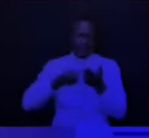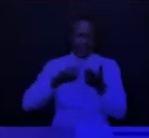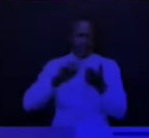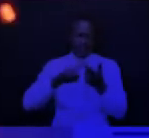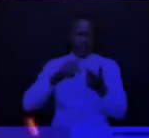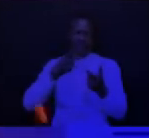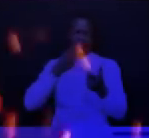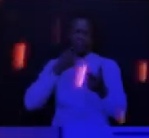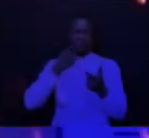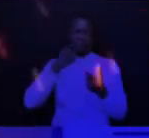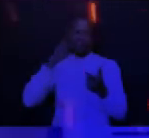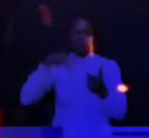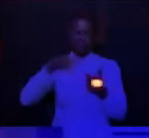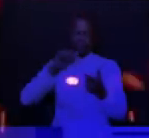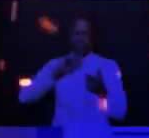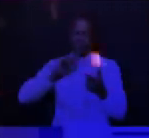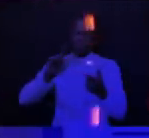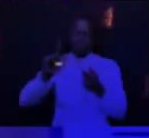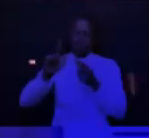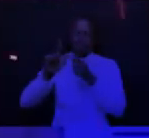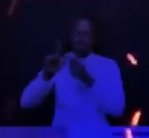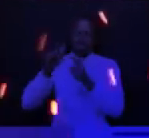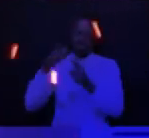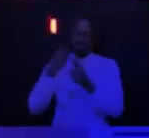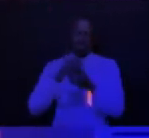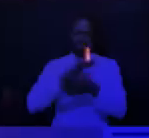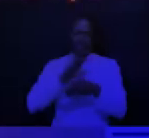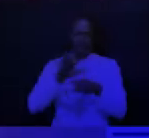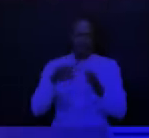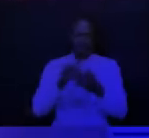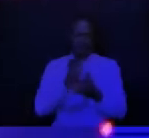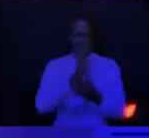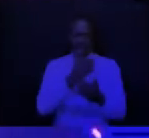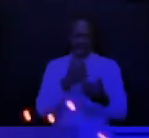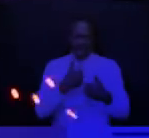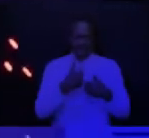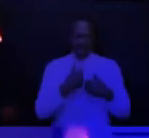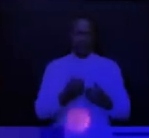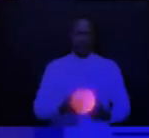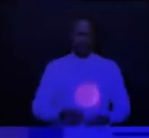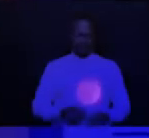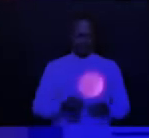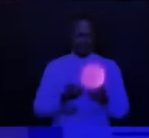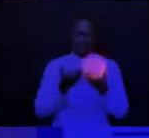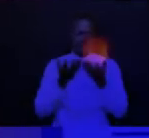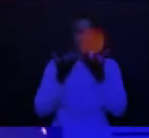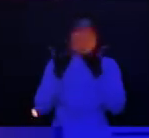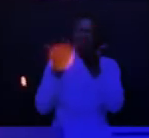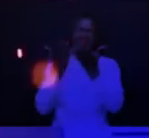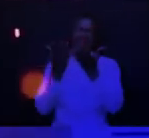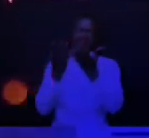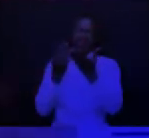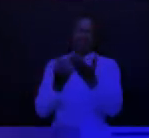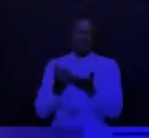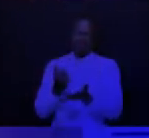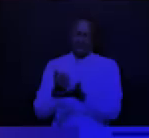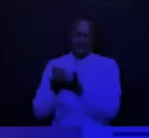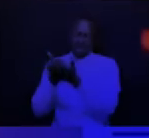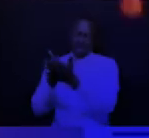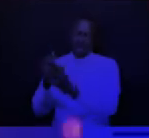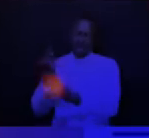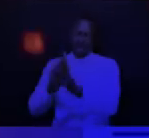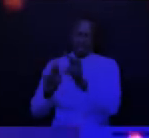Paul, who sacrificed all and lived to lift the people